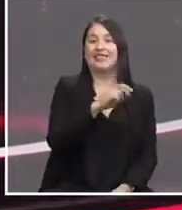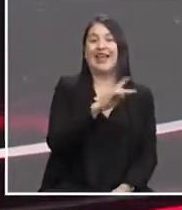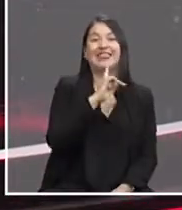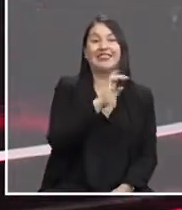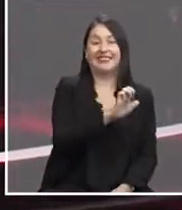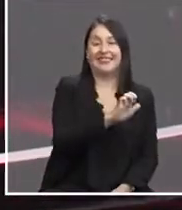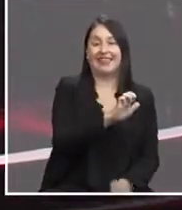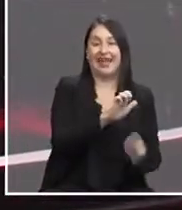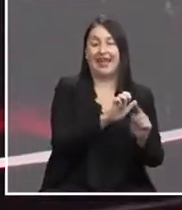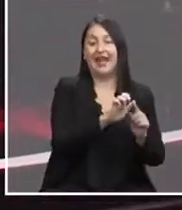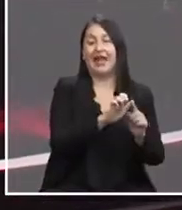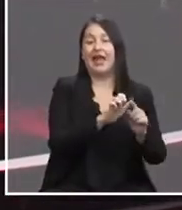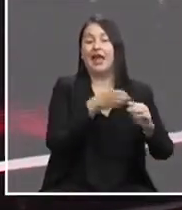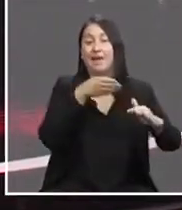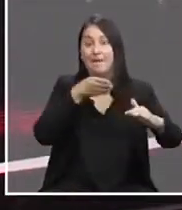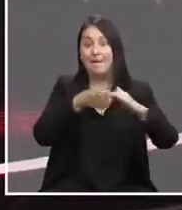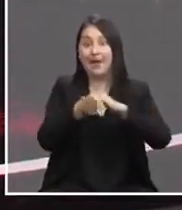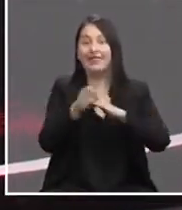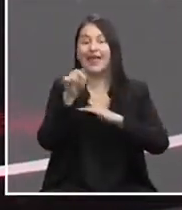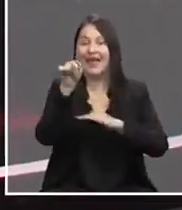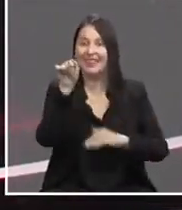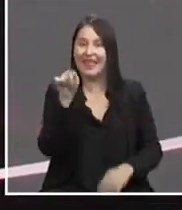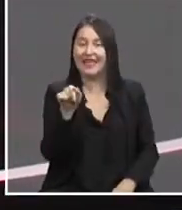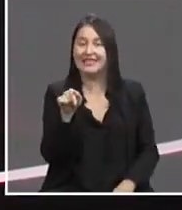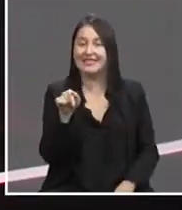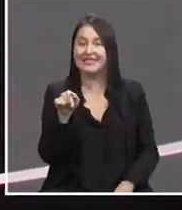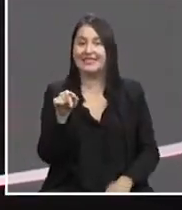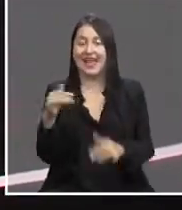less and less efficient.